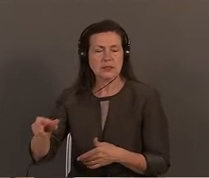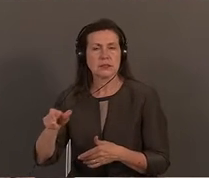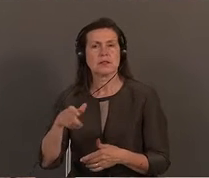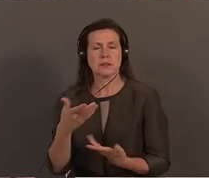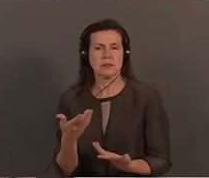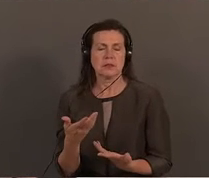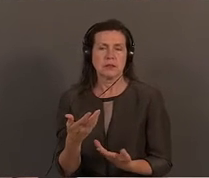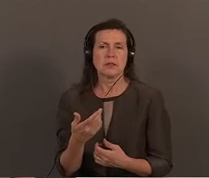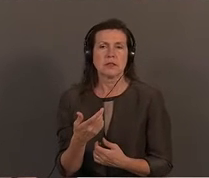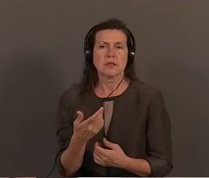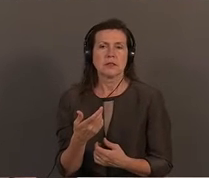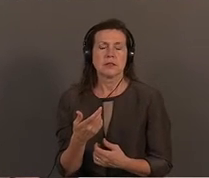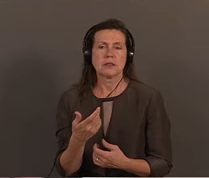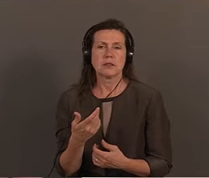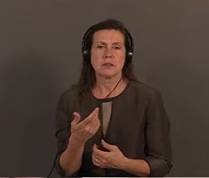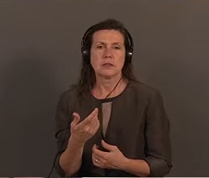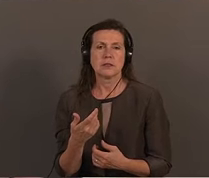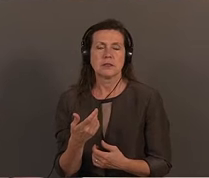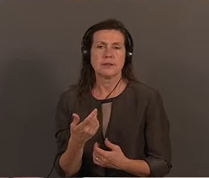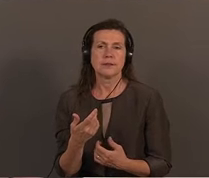of course, if